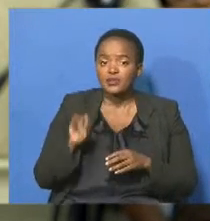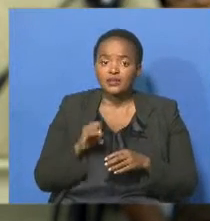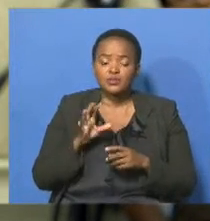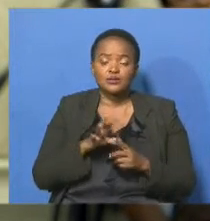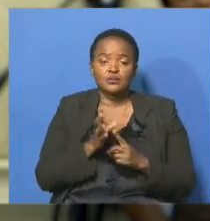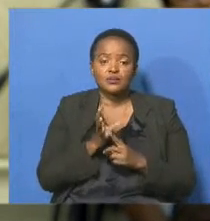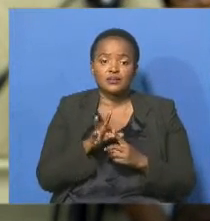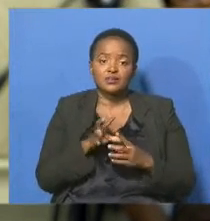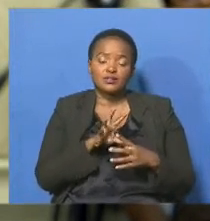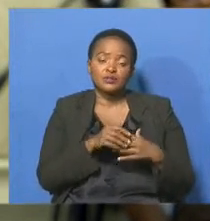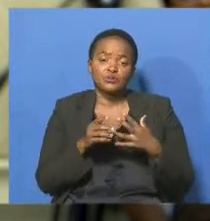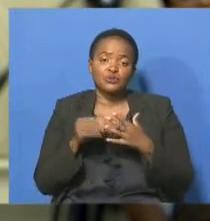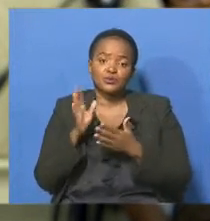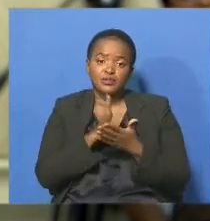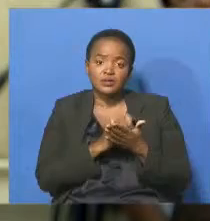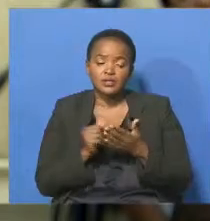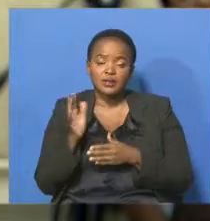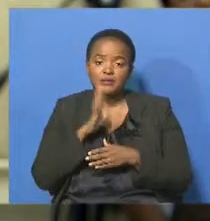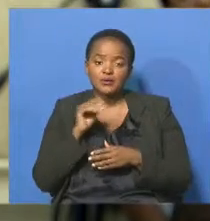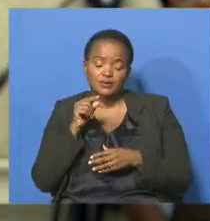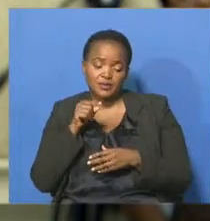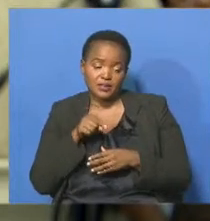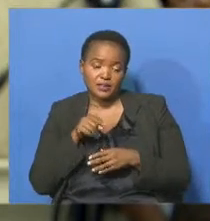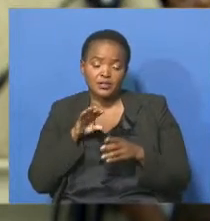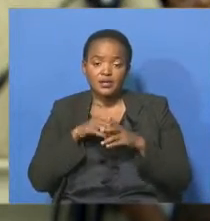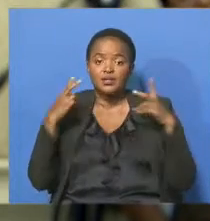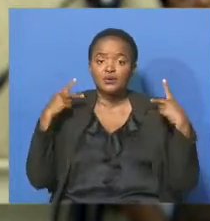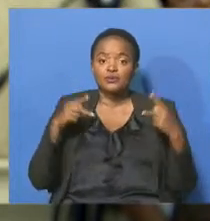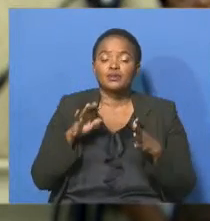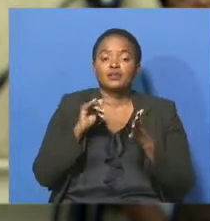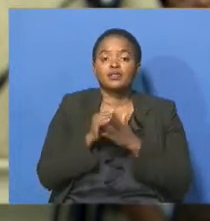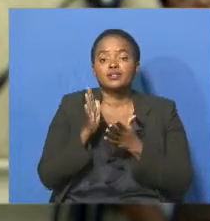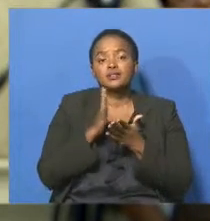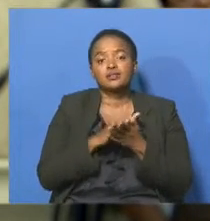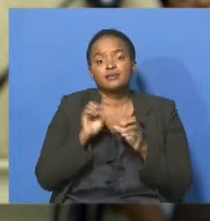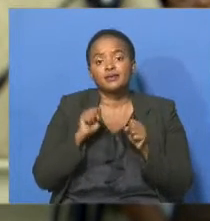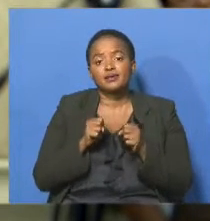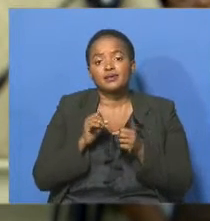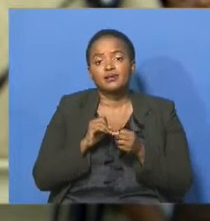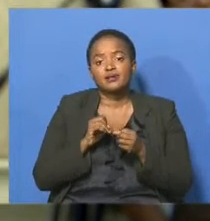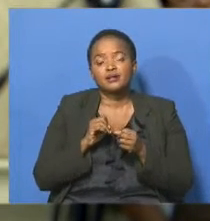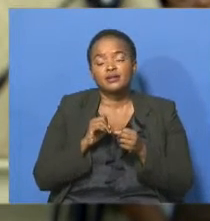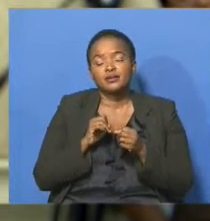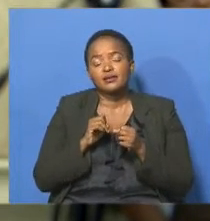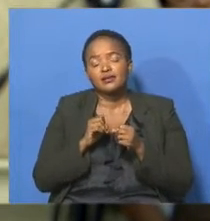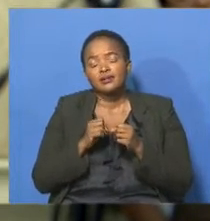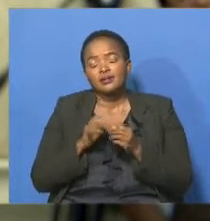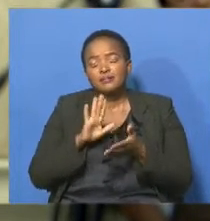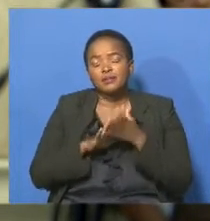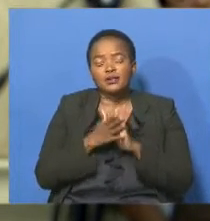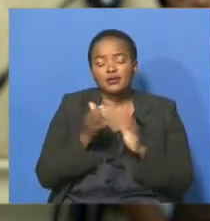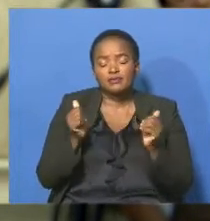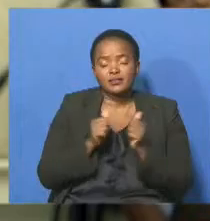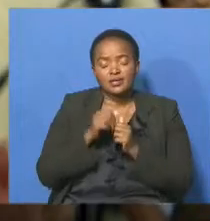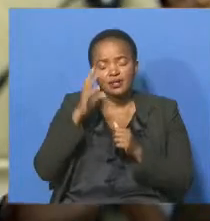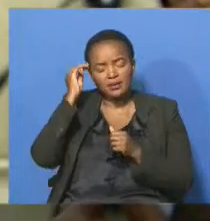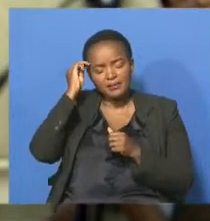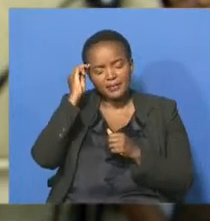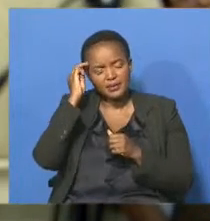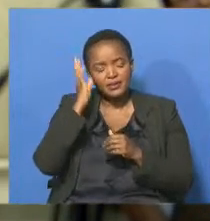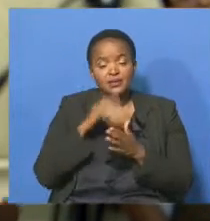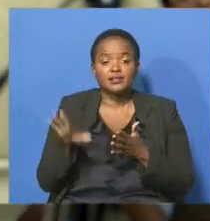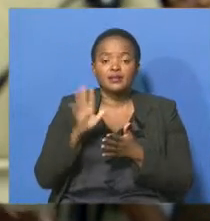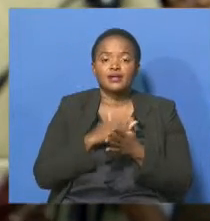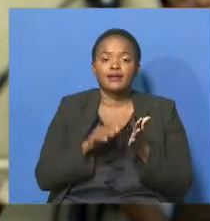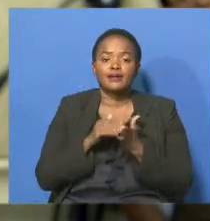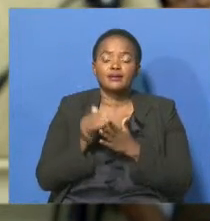hela ko midi ka gore bana le mo aga ke le mokgotleng gona le gore bana ba tla ba tenne tlhaloganyo mosadi ene ka ha wa neighbor